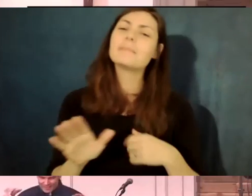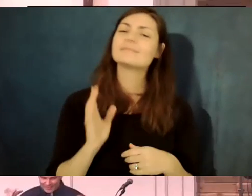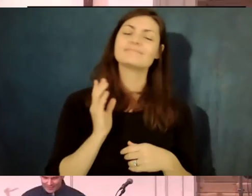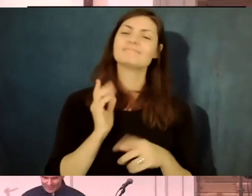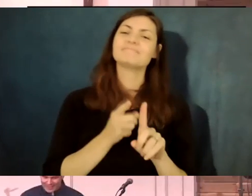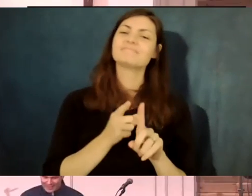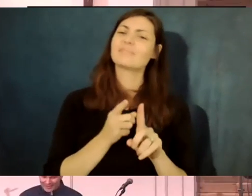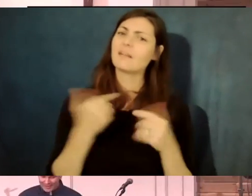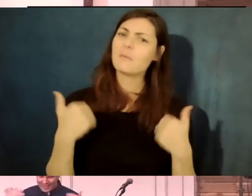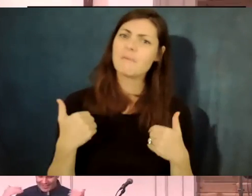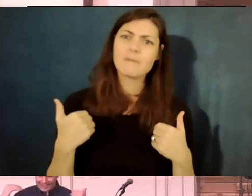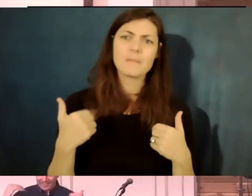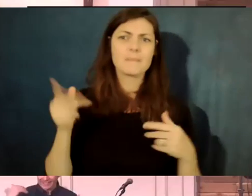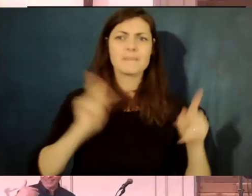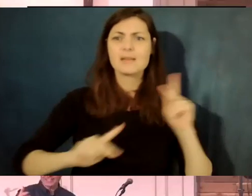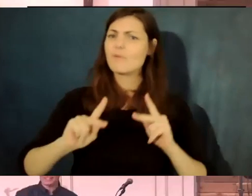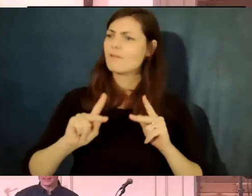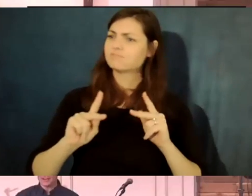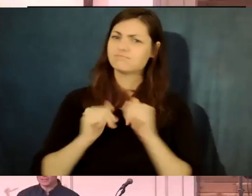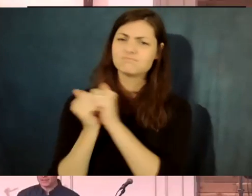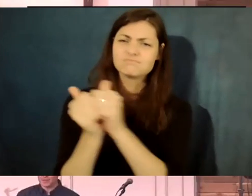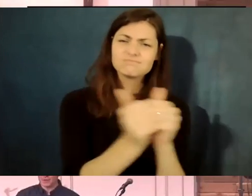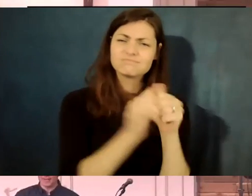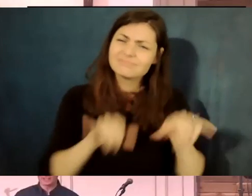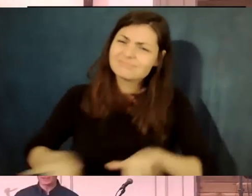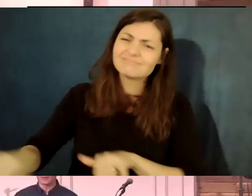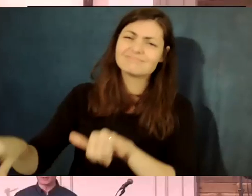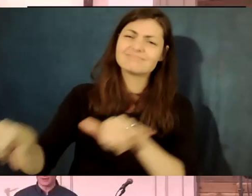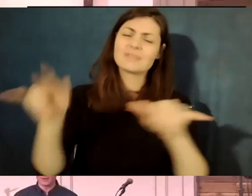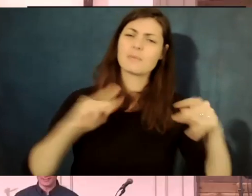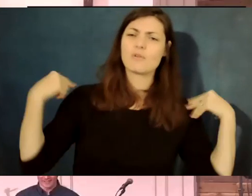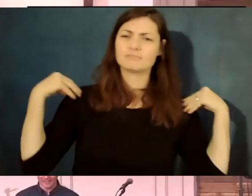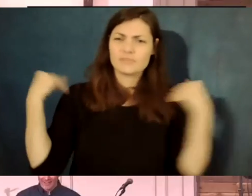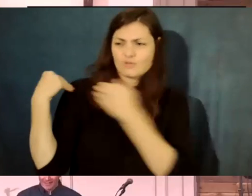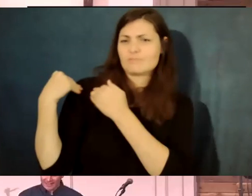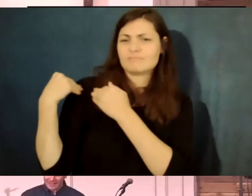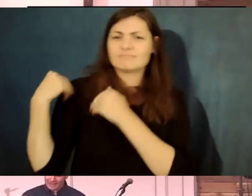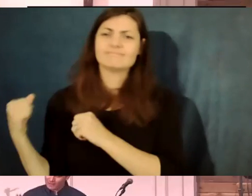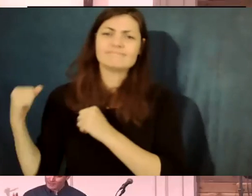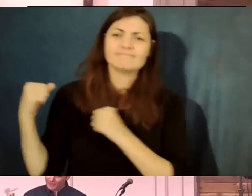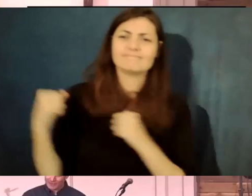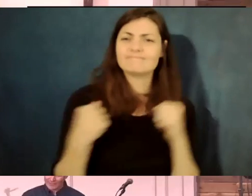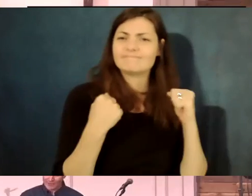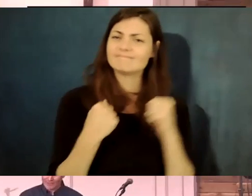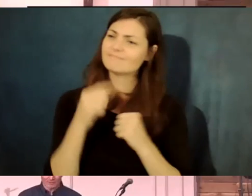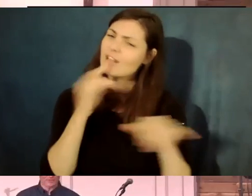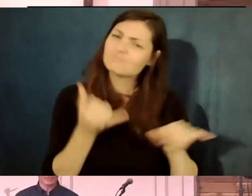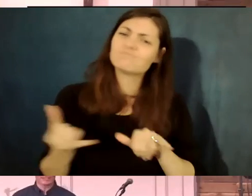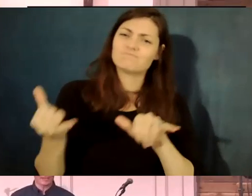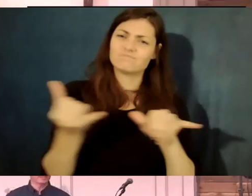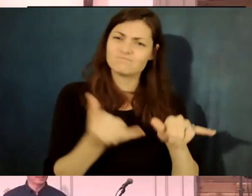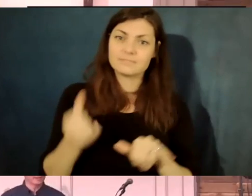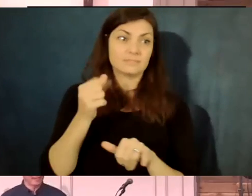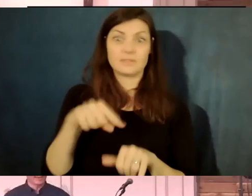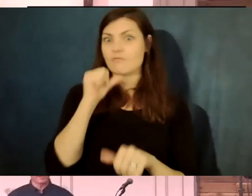a unity, and they're like doing these chairs and people are like shoulder to shoulder, and like they weren't following the COVID restrictions. I